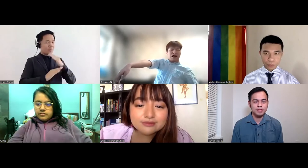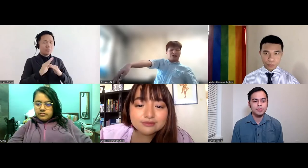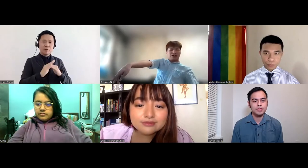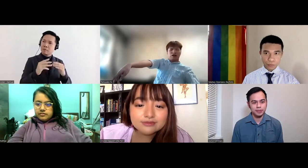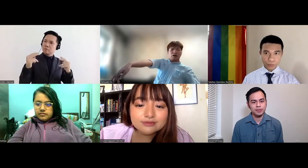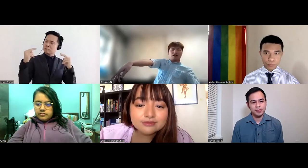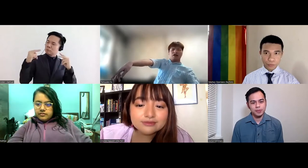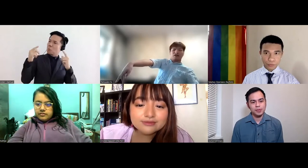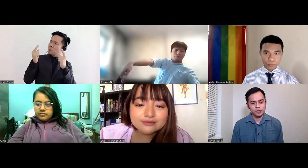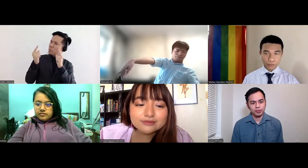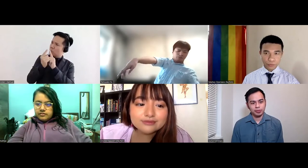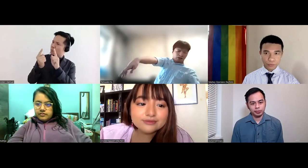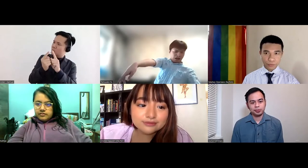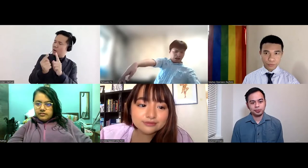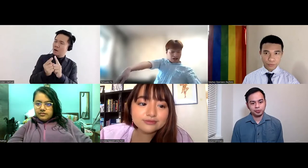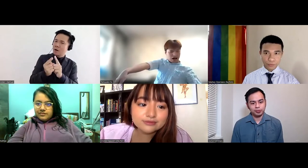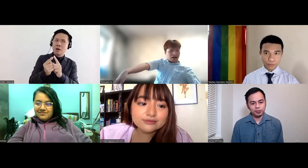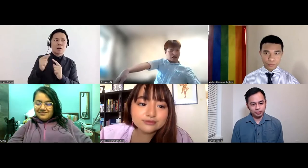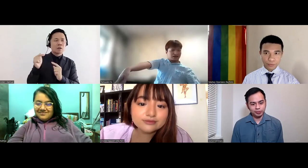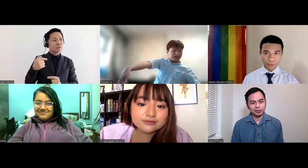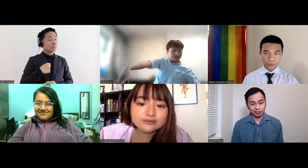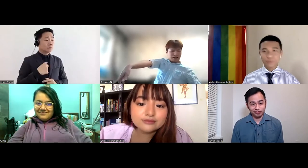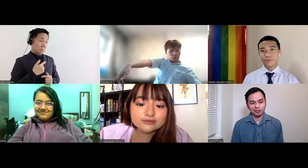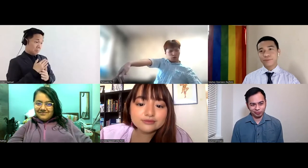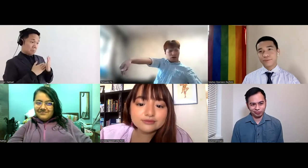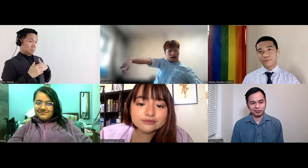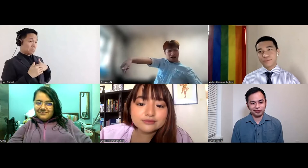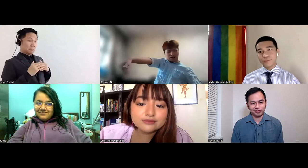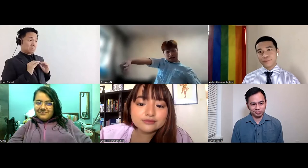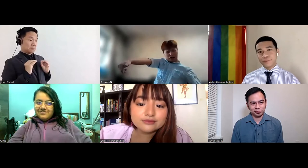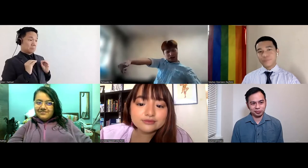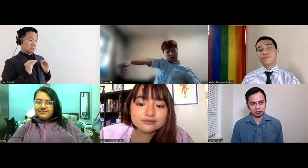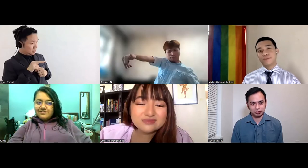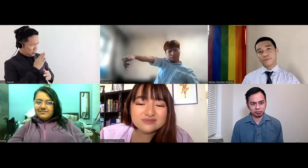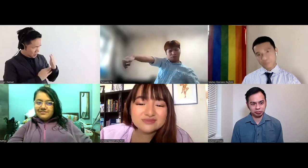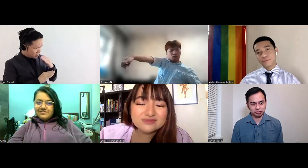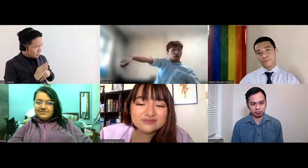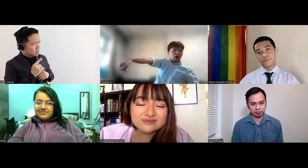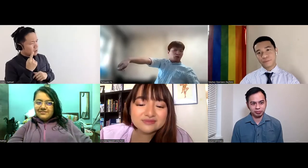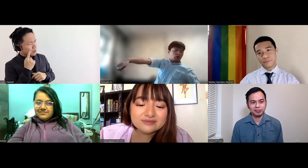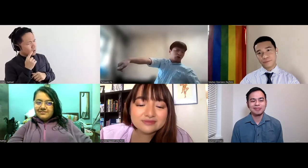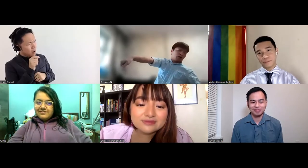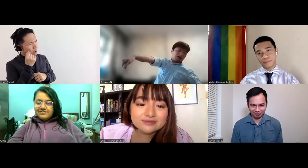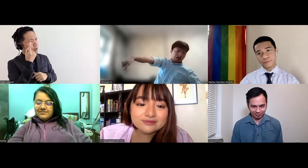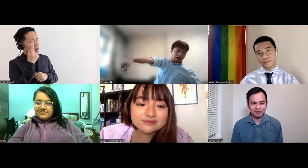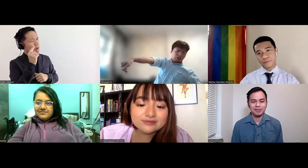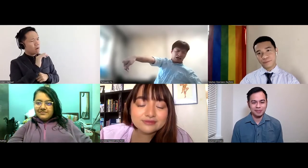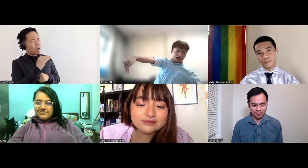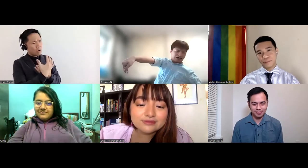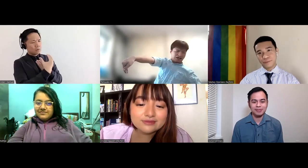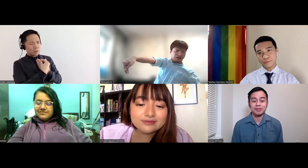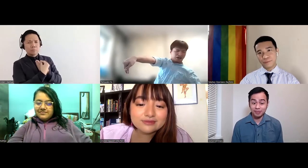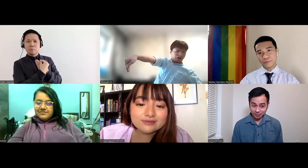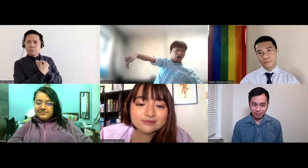no disability to understand them better and to accept them in the society. And if they have that